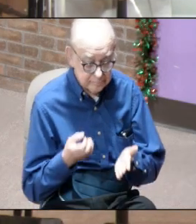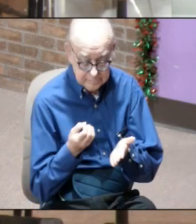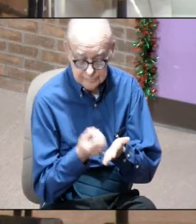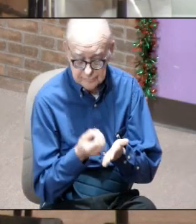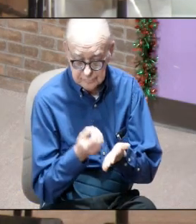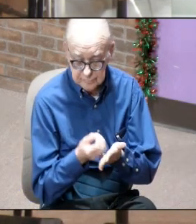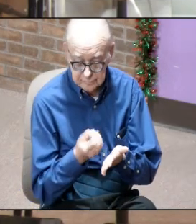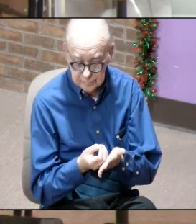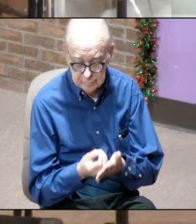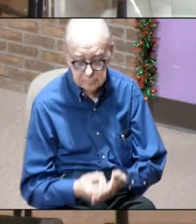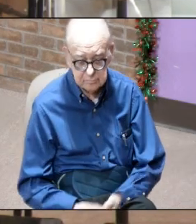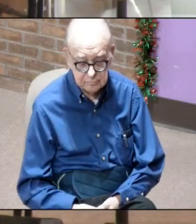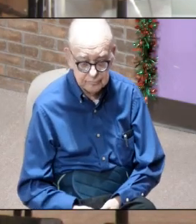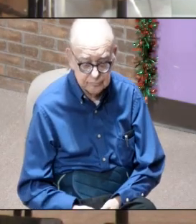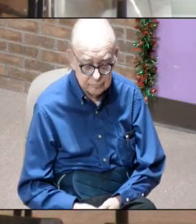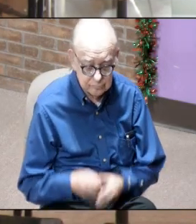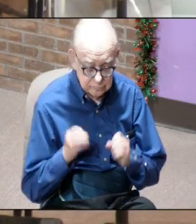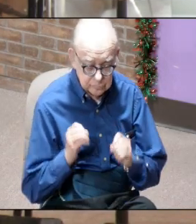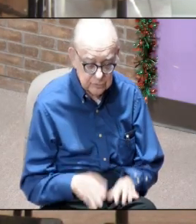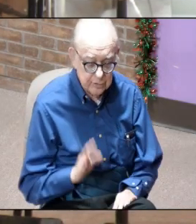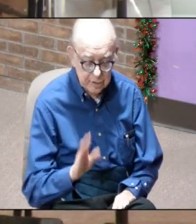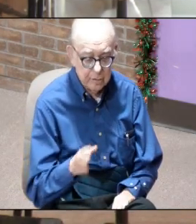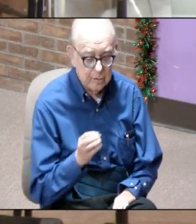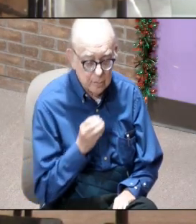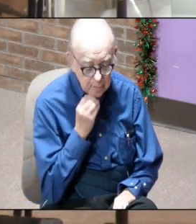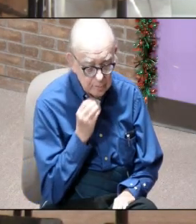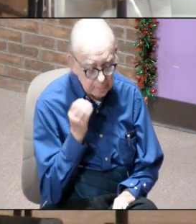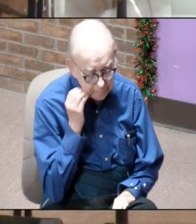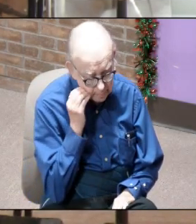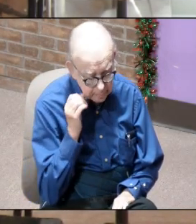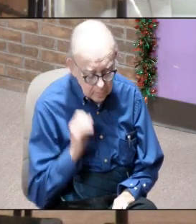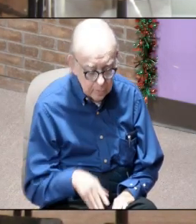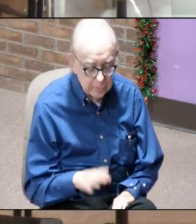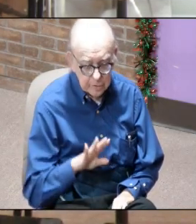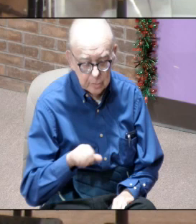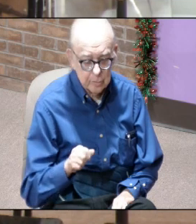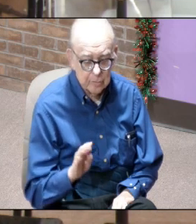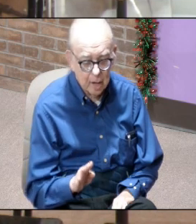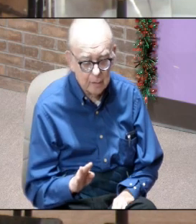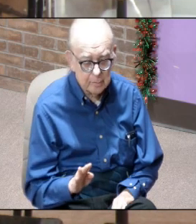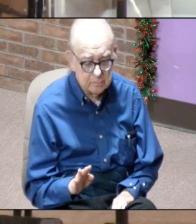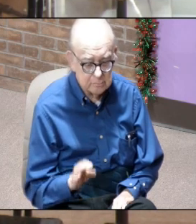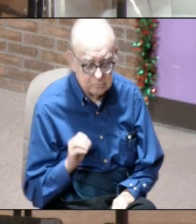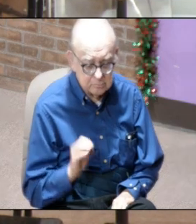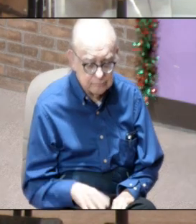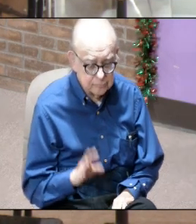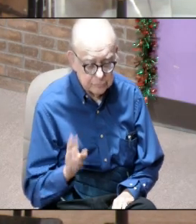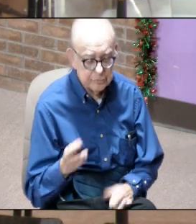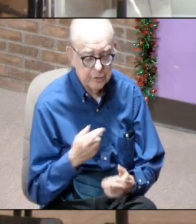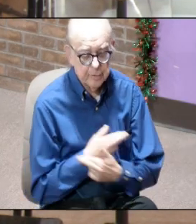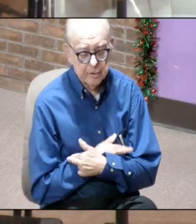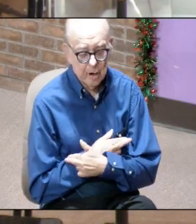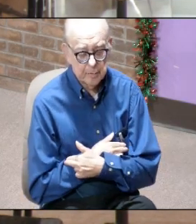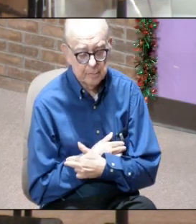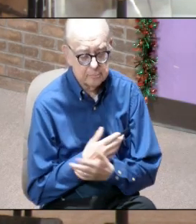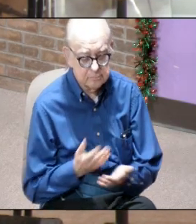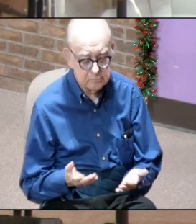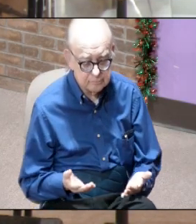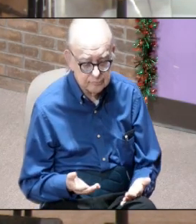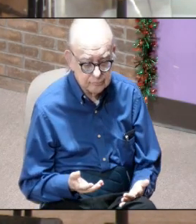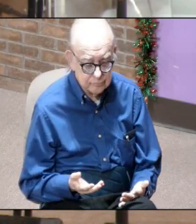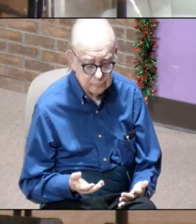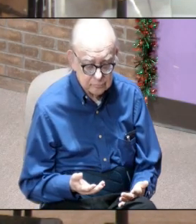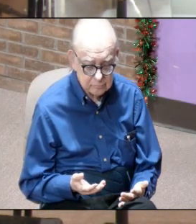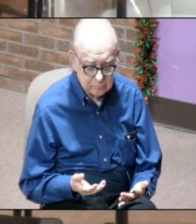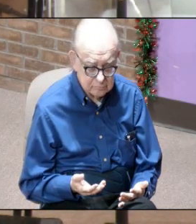Economically, losing your home, losing your job, losing your retirement.